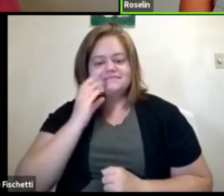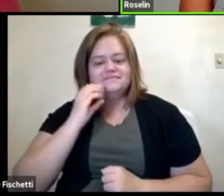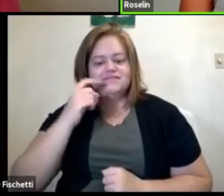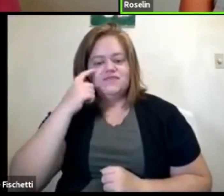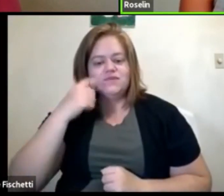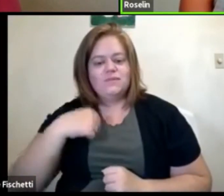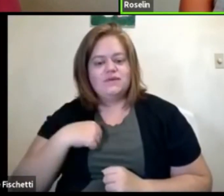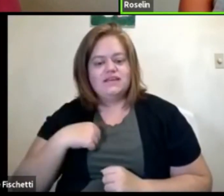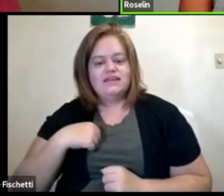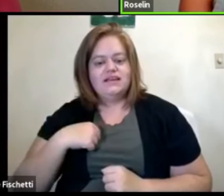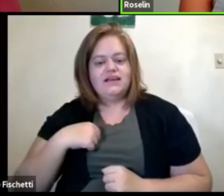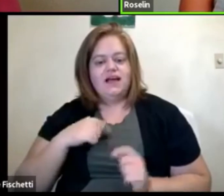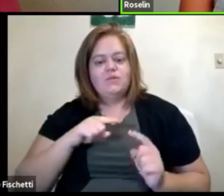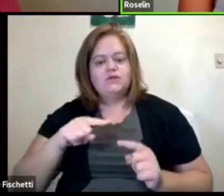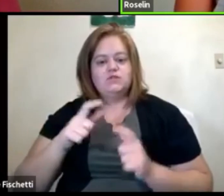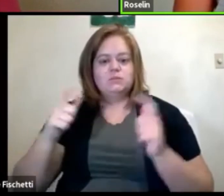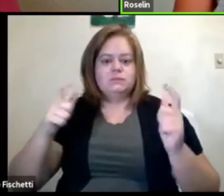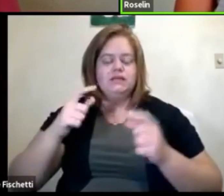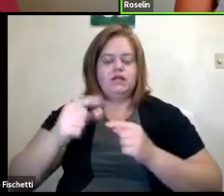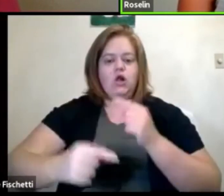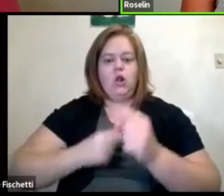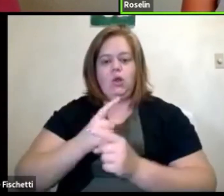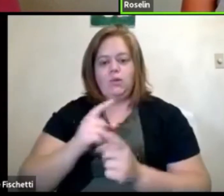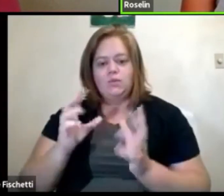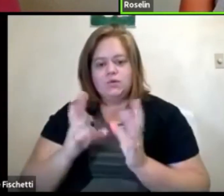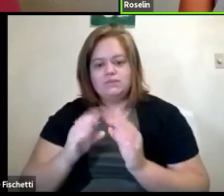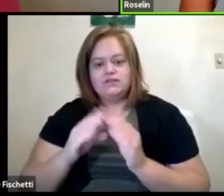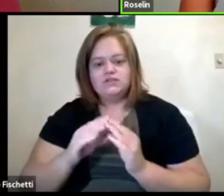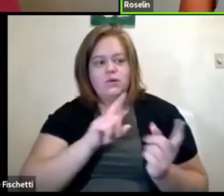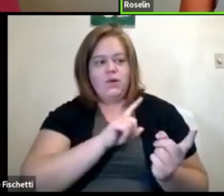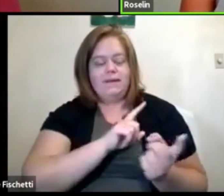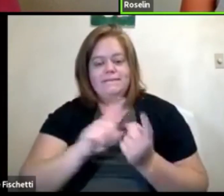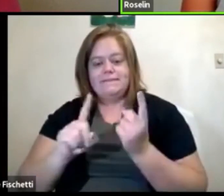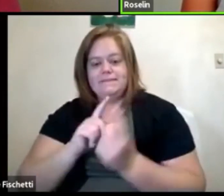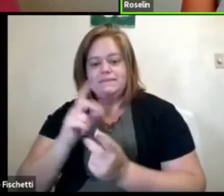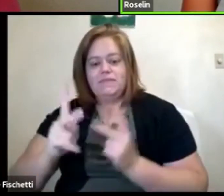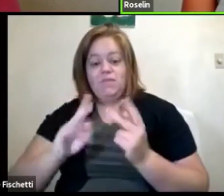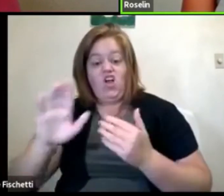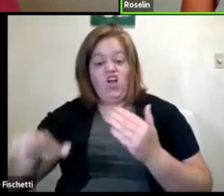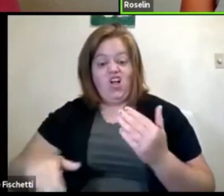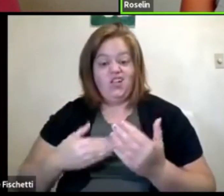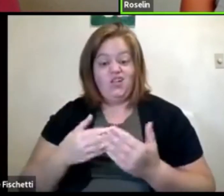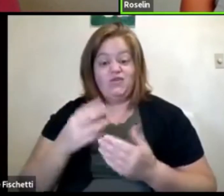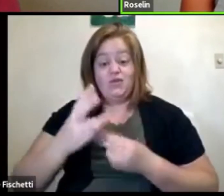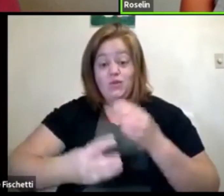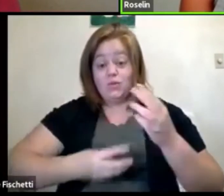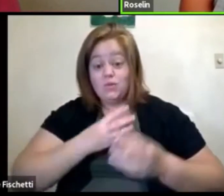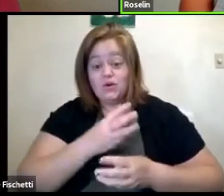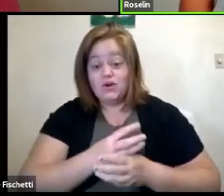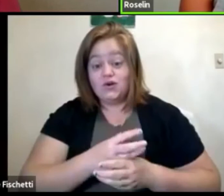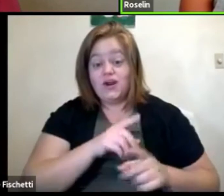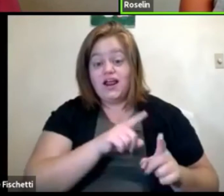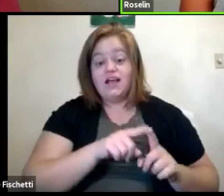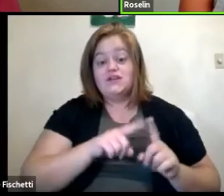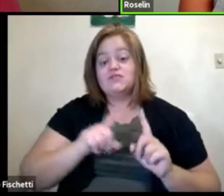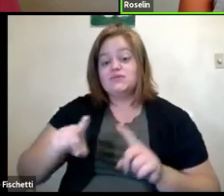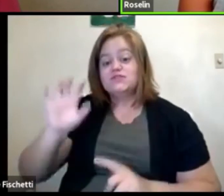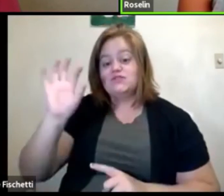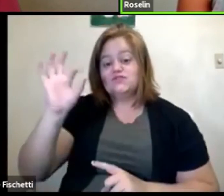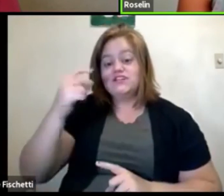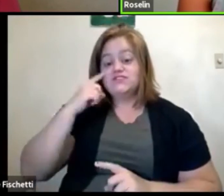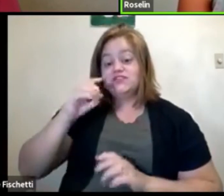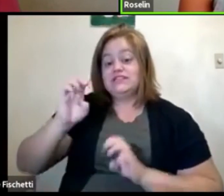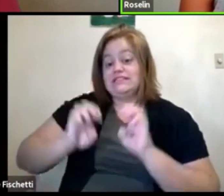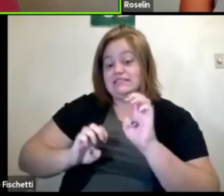global meetings, so I get to meet my colleagues from all over the world. And also I've been there to do experiments as